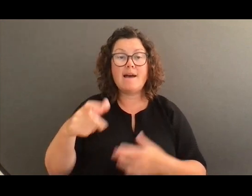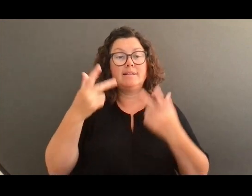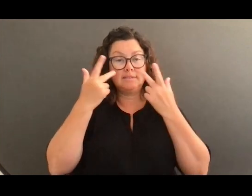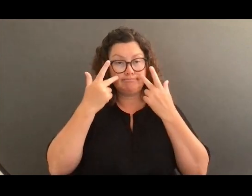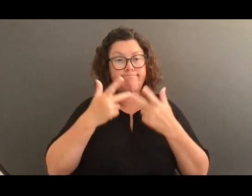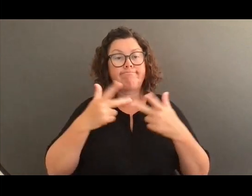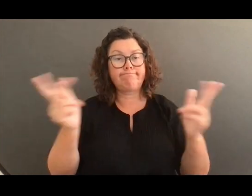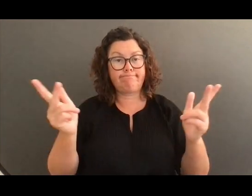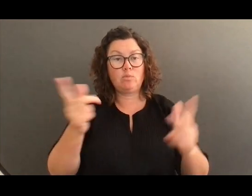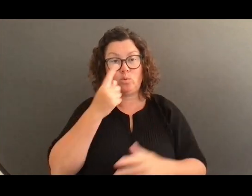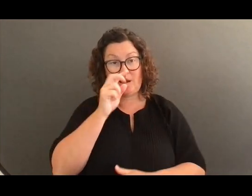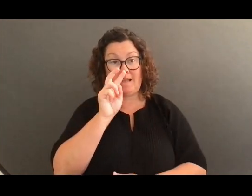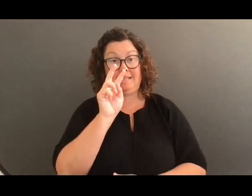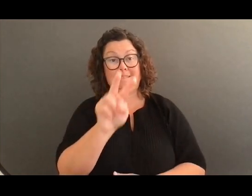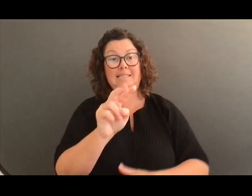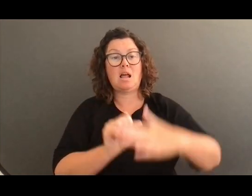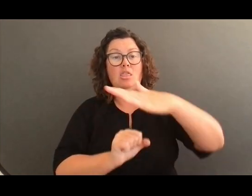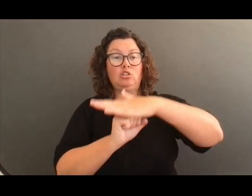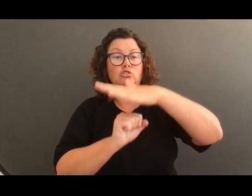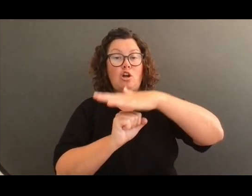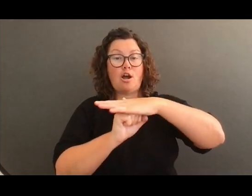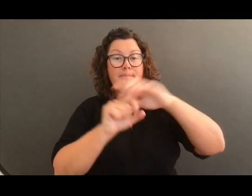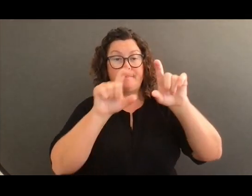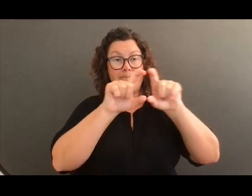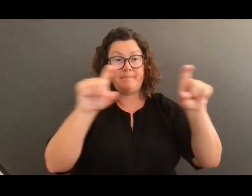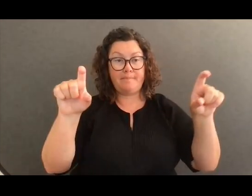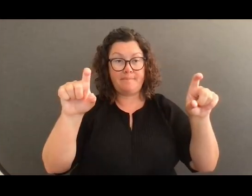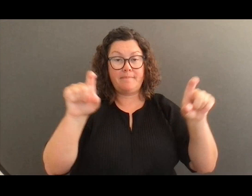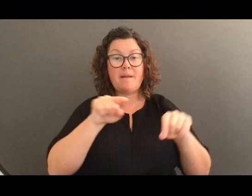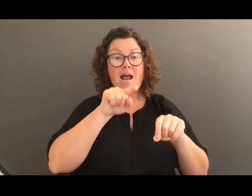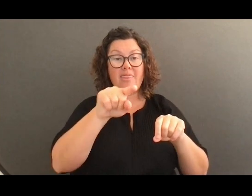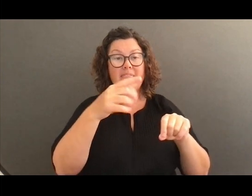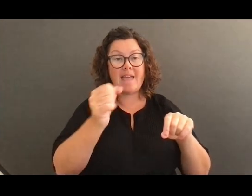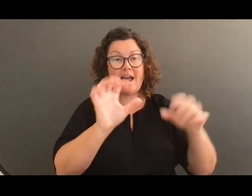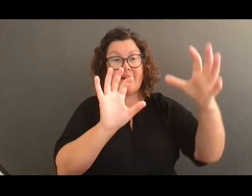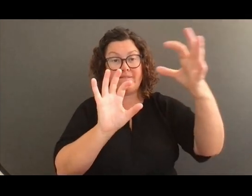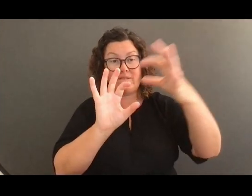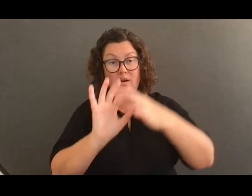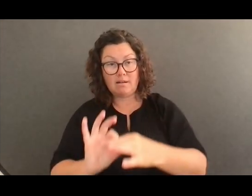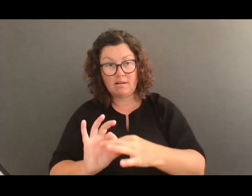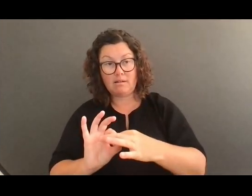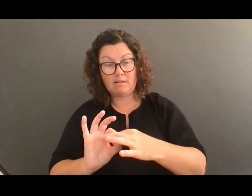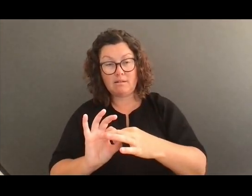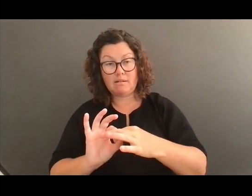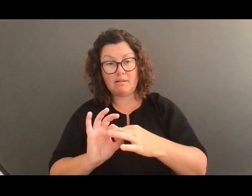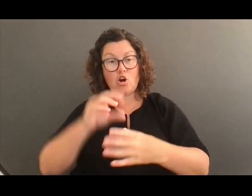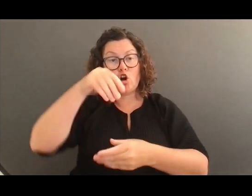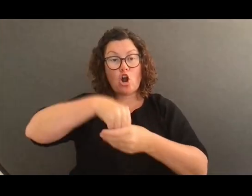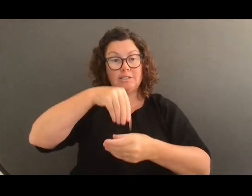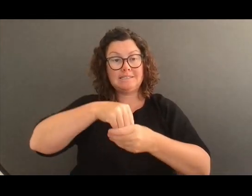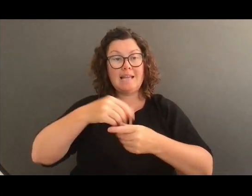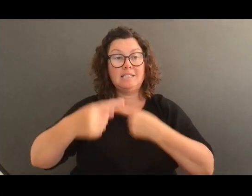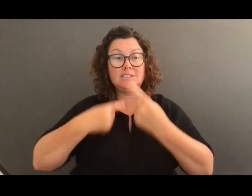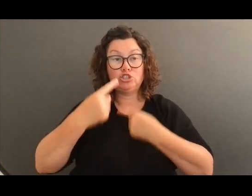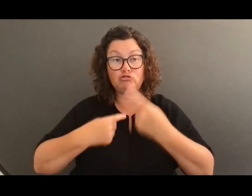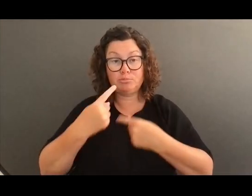there, up the top, and they have corresponding content descriptions, like I was telling you. But on a website page,